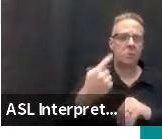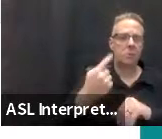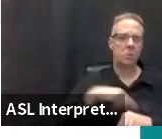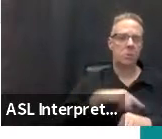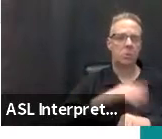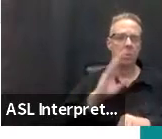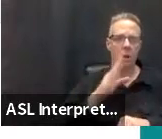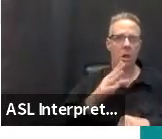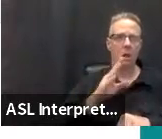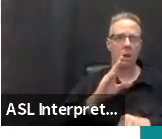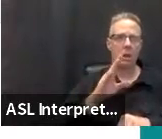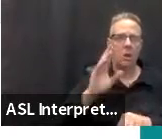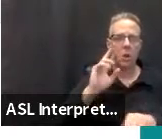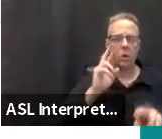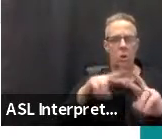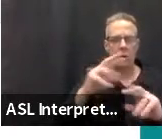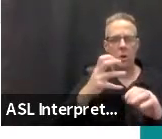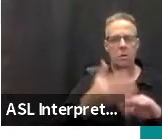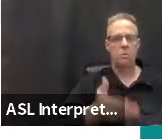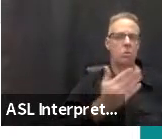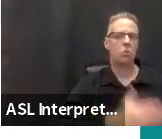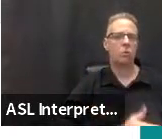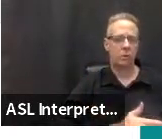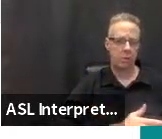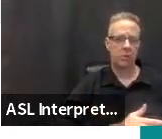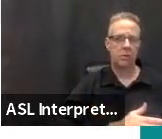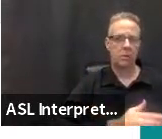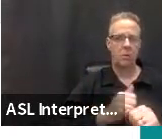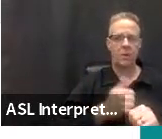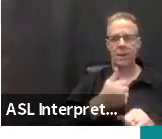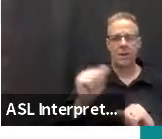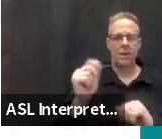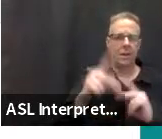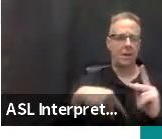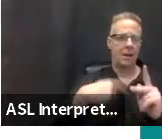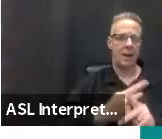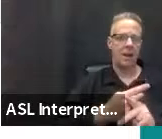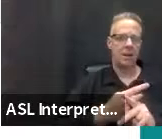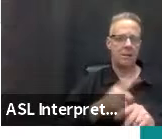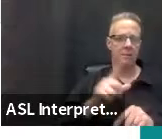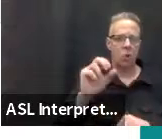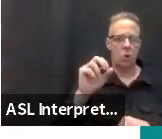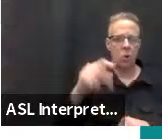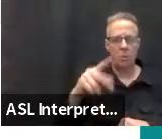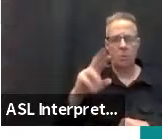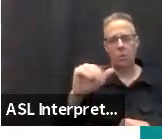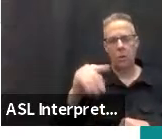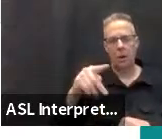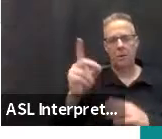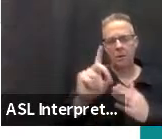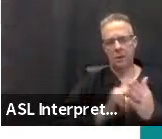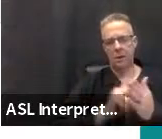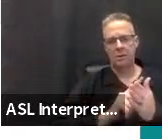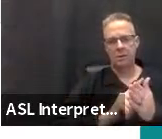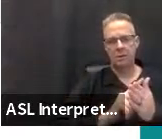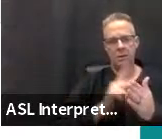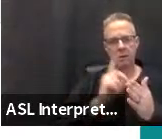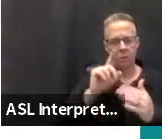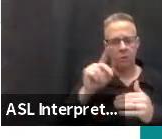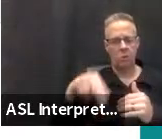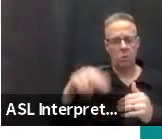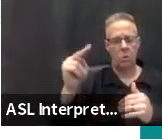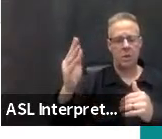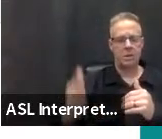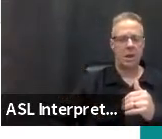would be looking to improve upon with any sort of loop ramp design on the north side